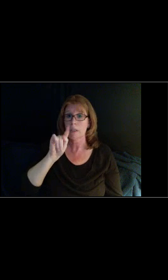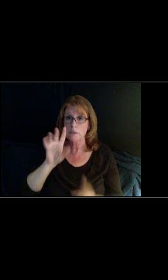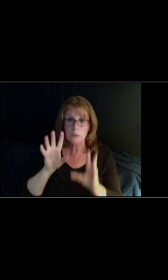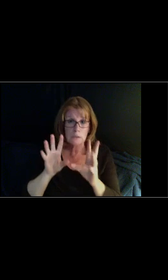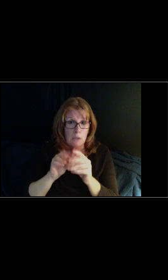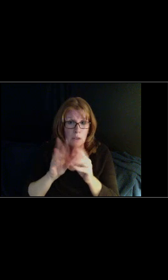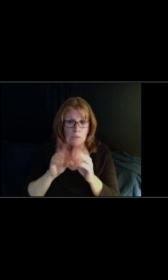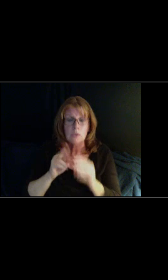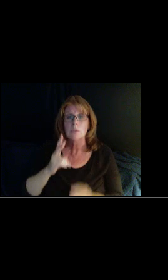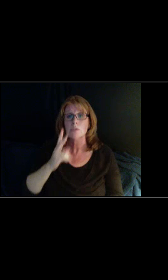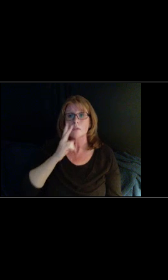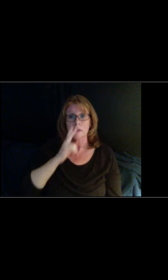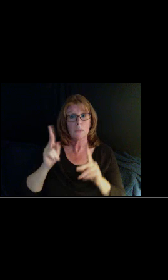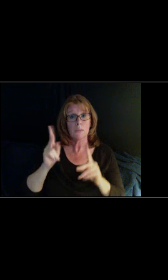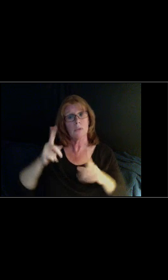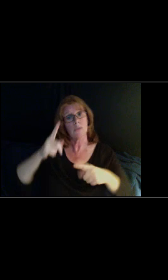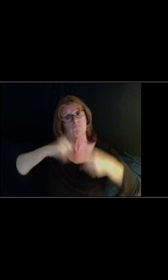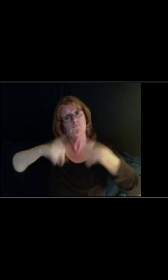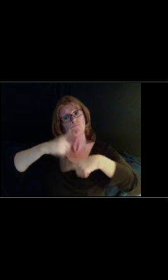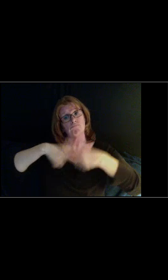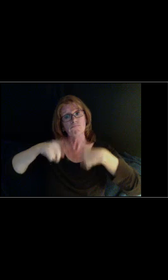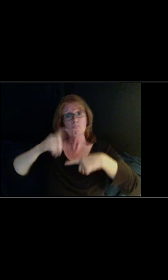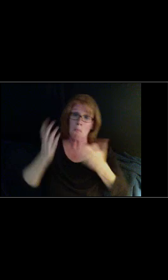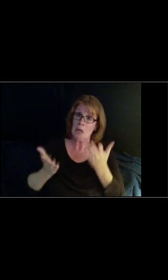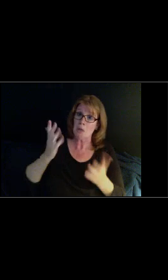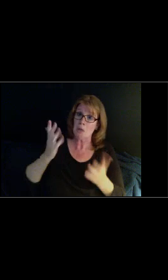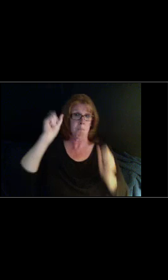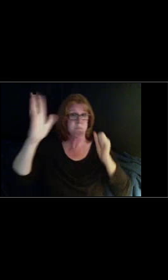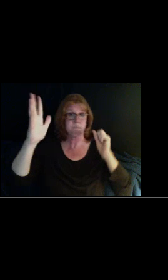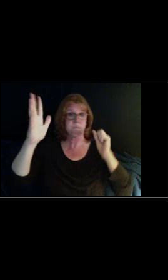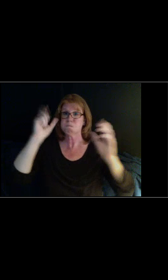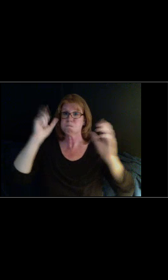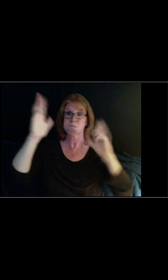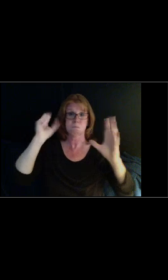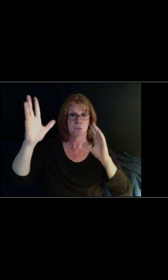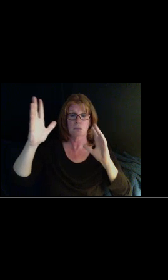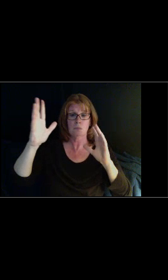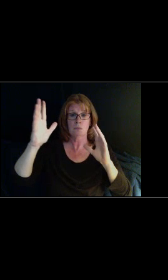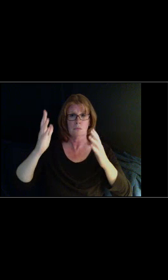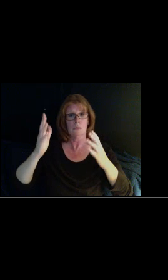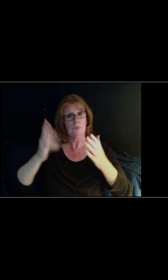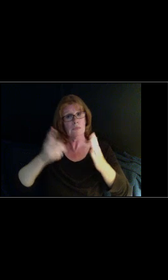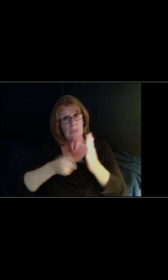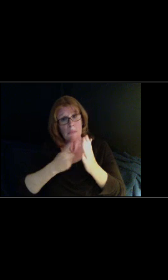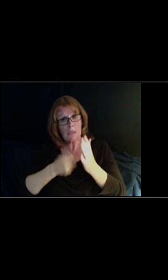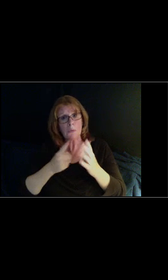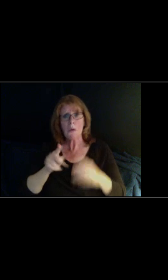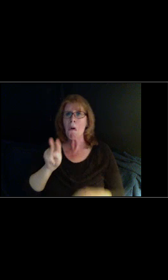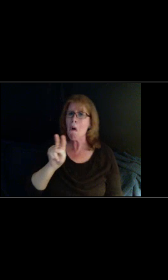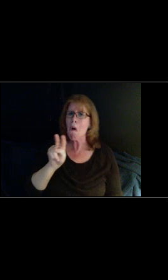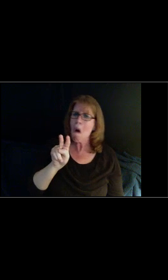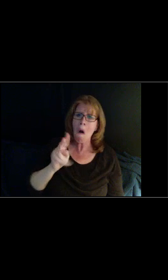So perhaps you'll find yourself at an RID conference, a CIT conference, and you'll see people signing,